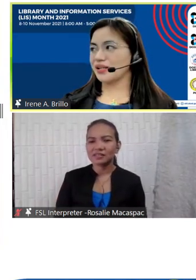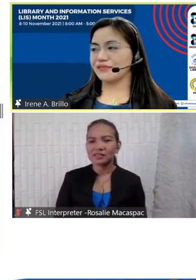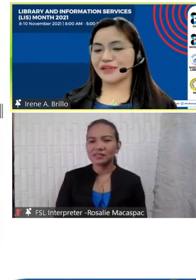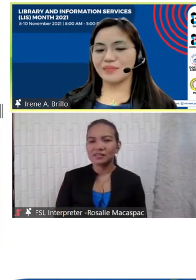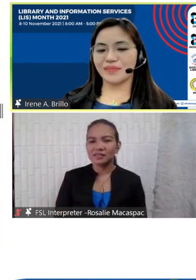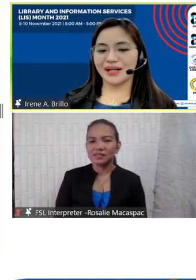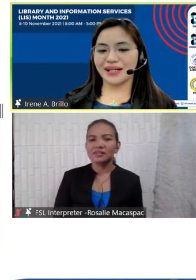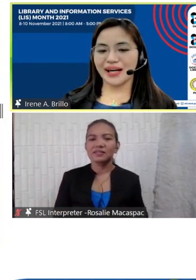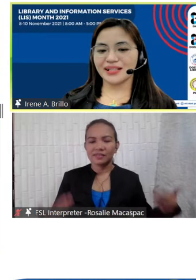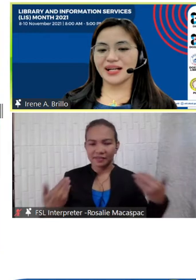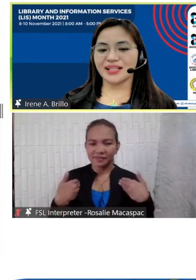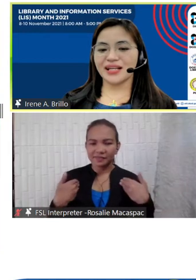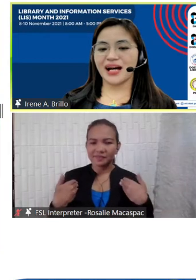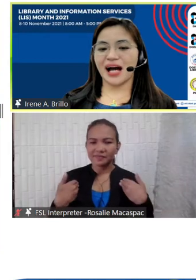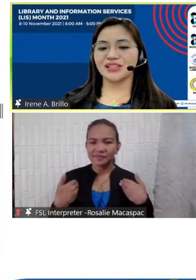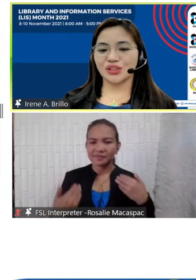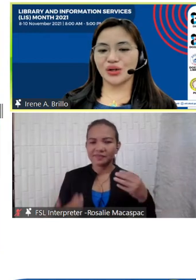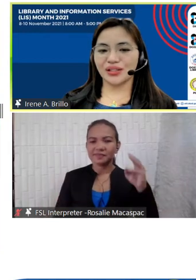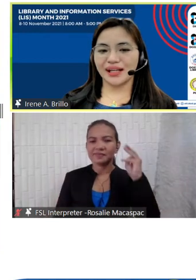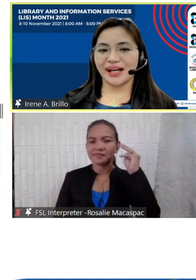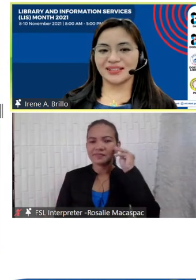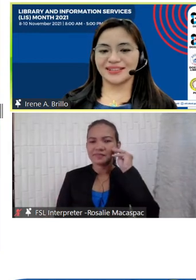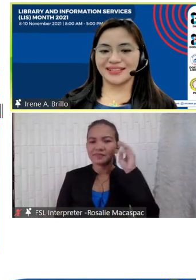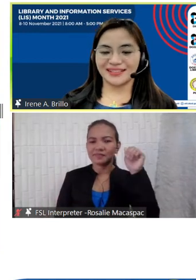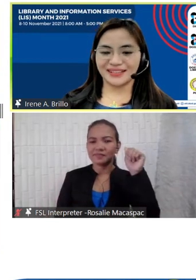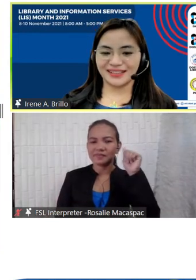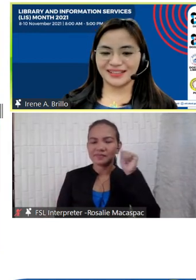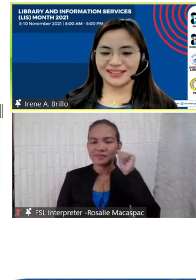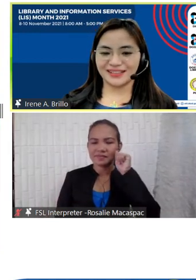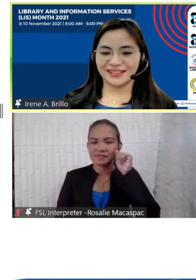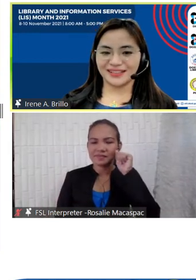We also have from Marietta T. Antone.